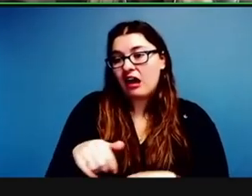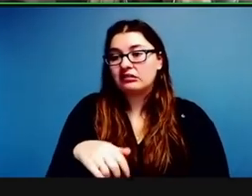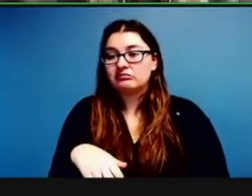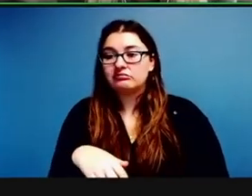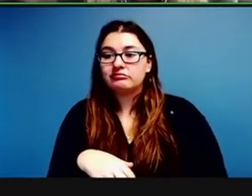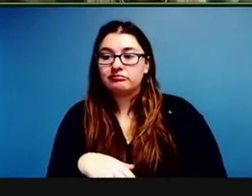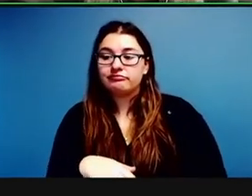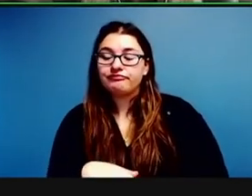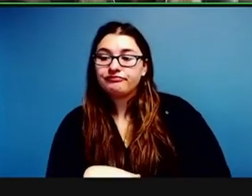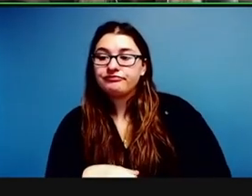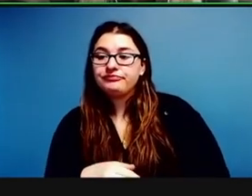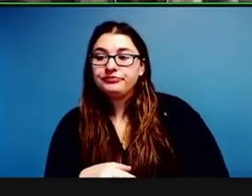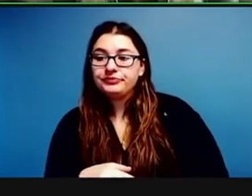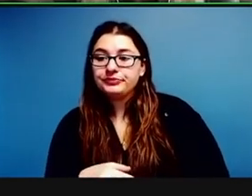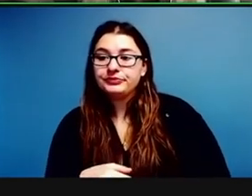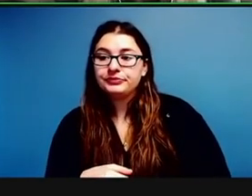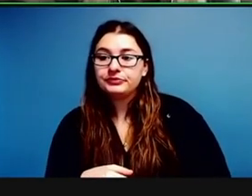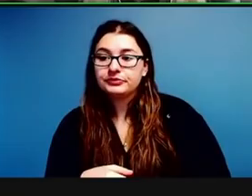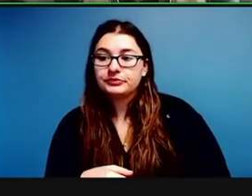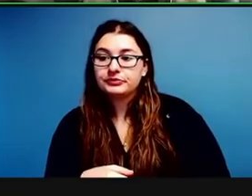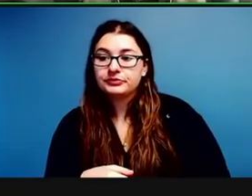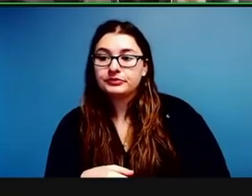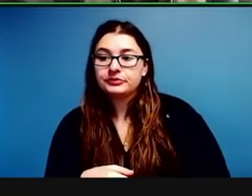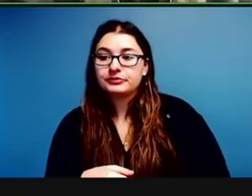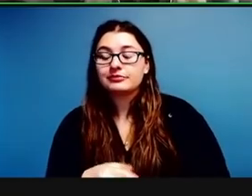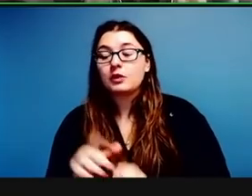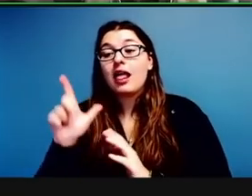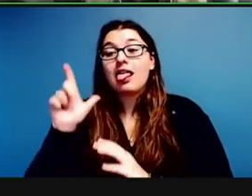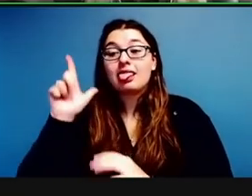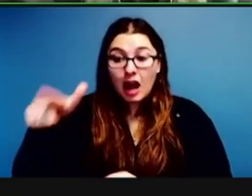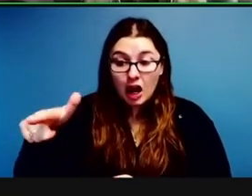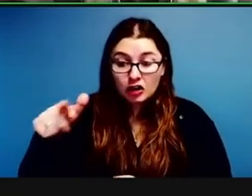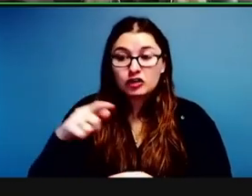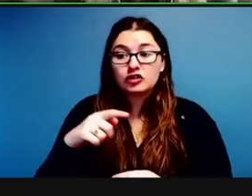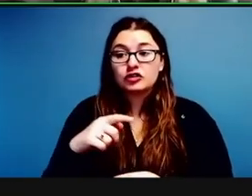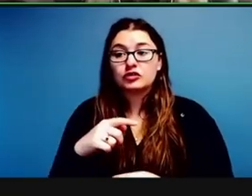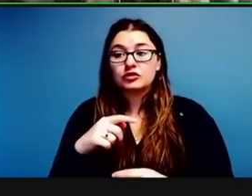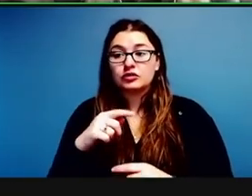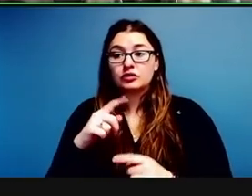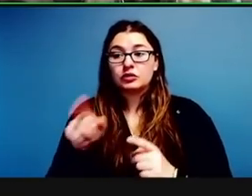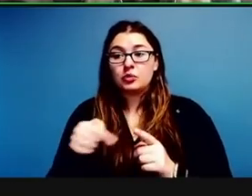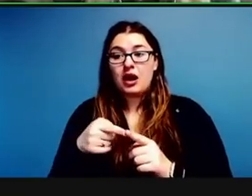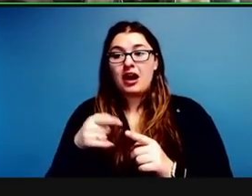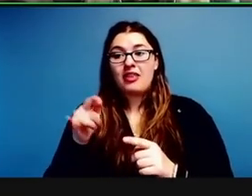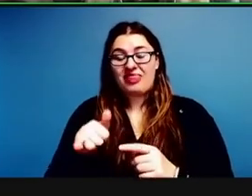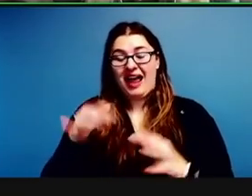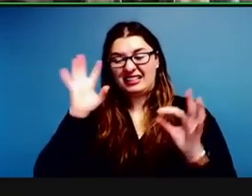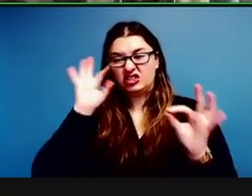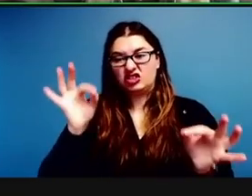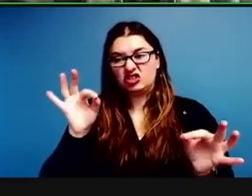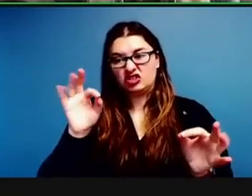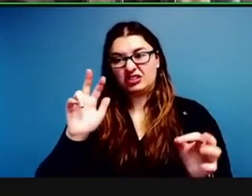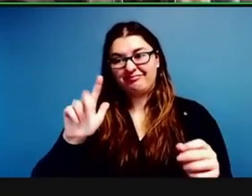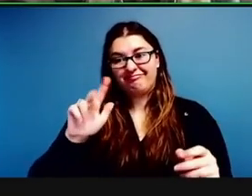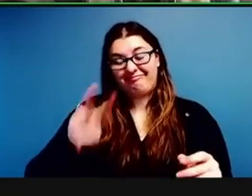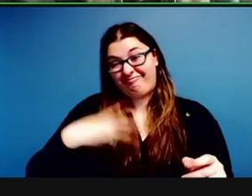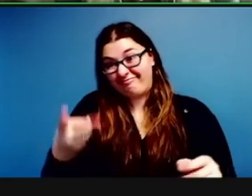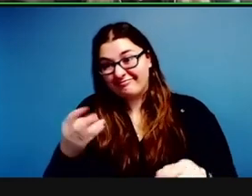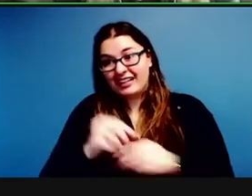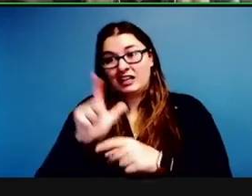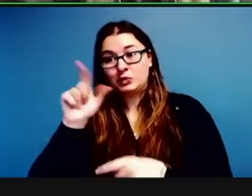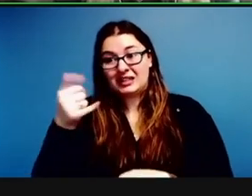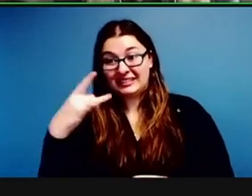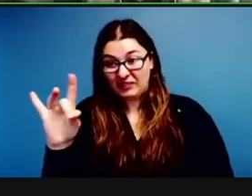the law. So later, when the Supreme Court overturned that decision in